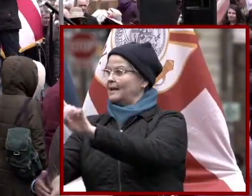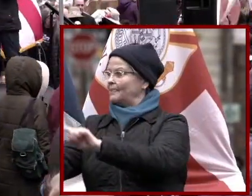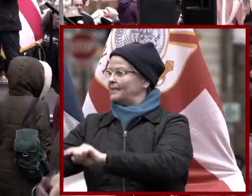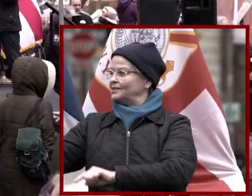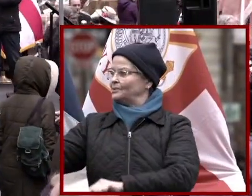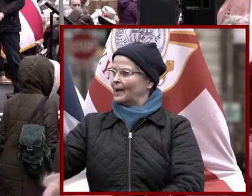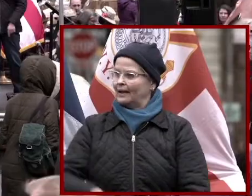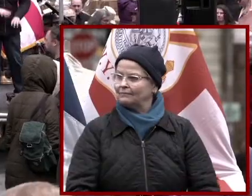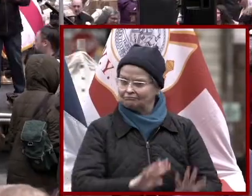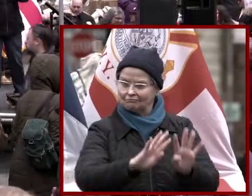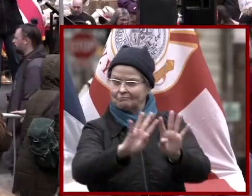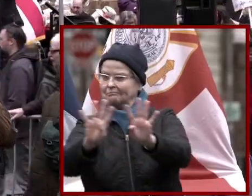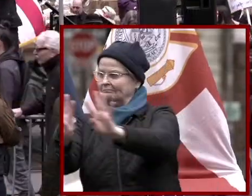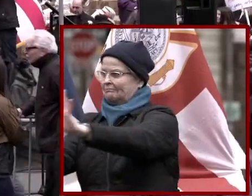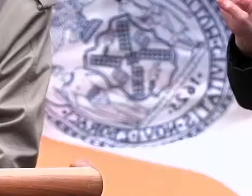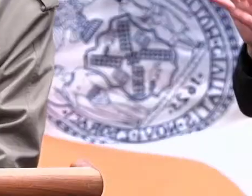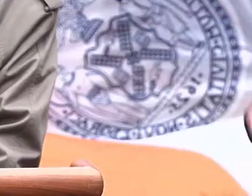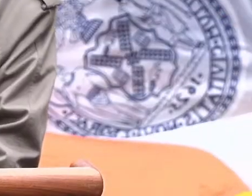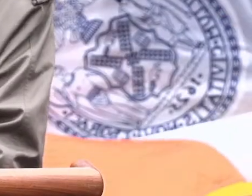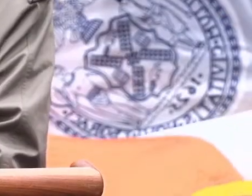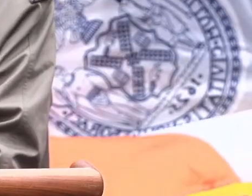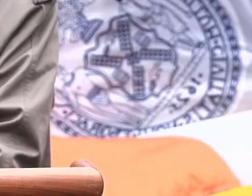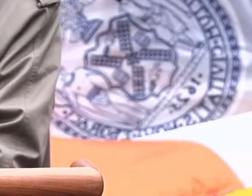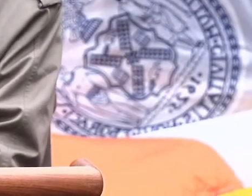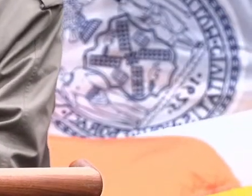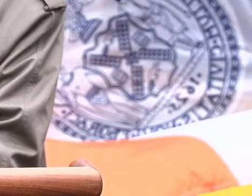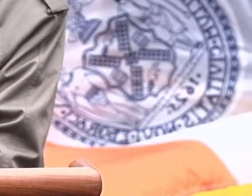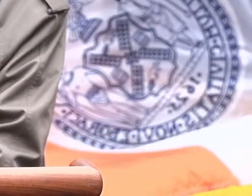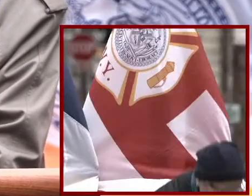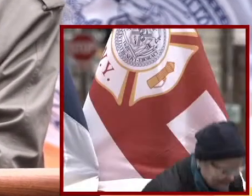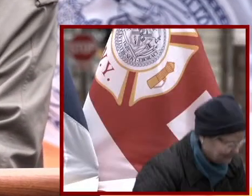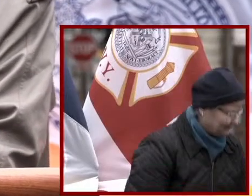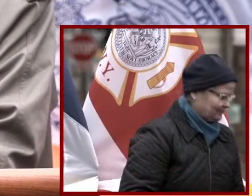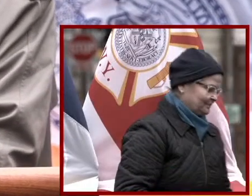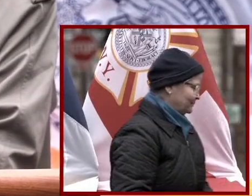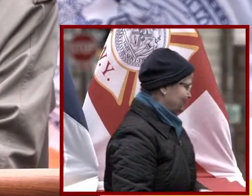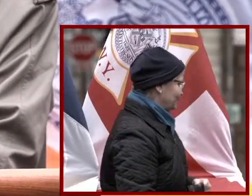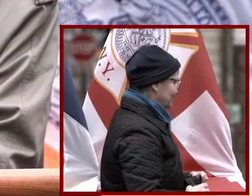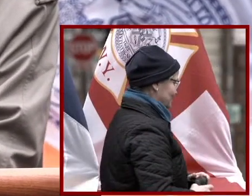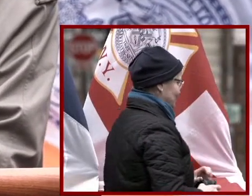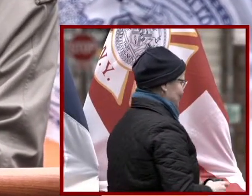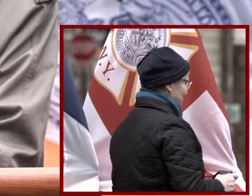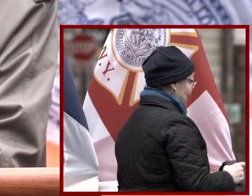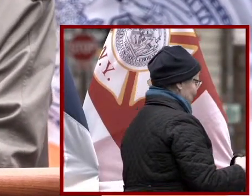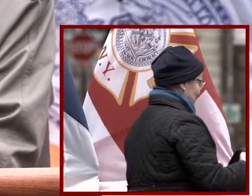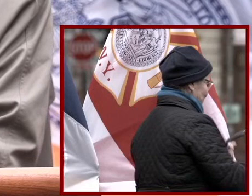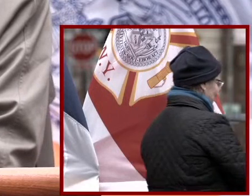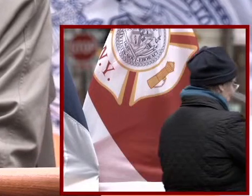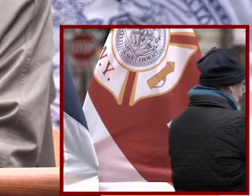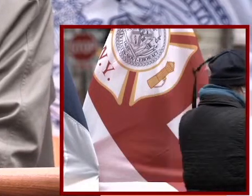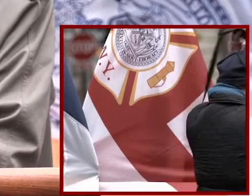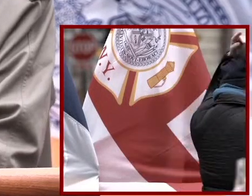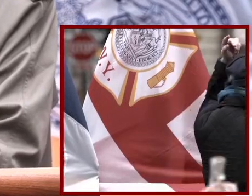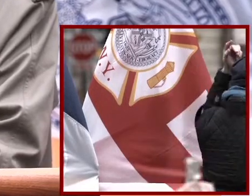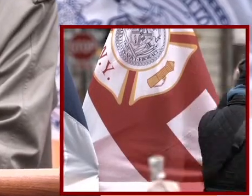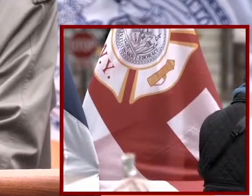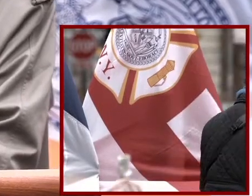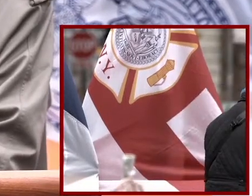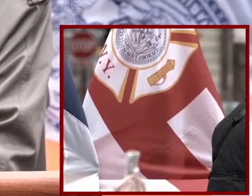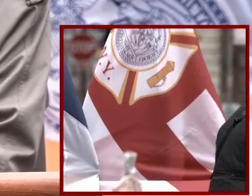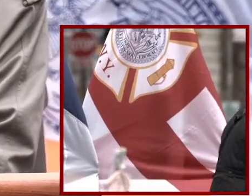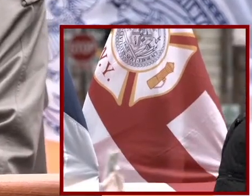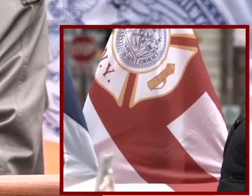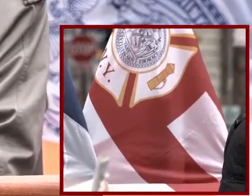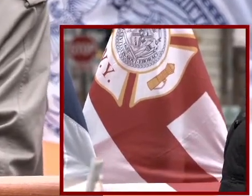name, please come over to the right here, all right, over by the fire truck. And what you'll do, you have a flower in your name,